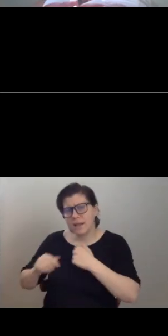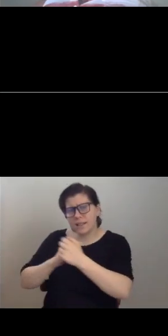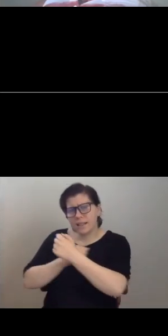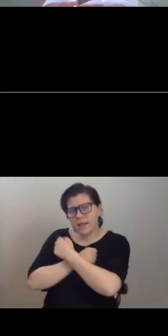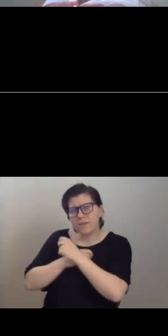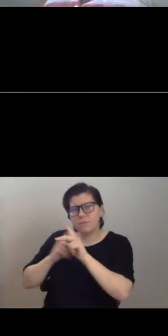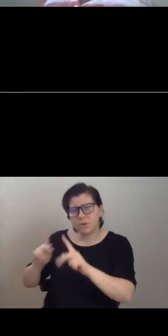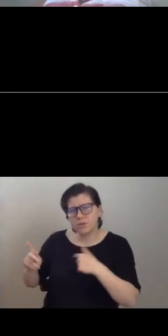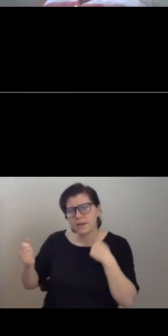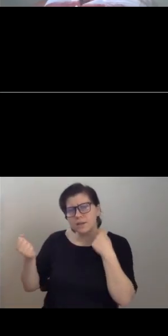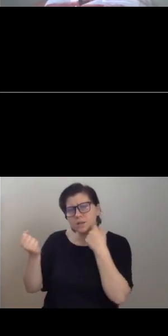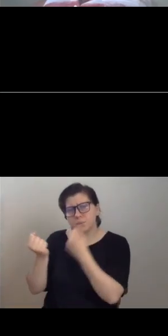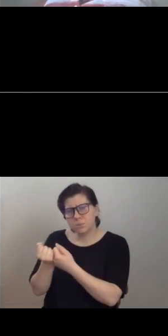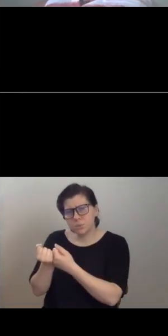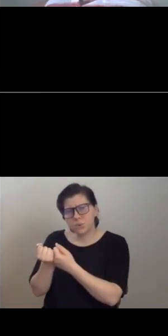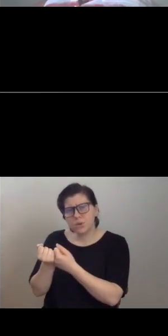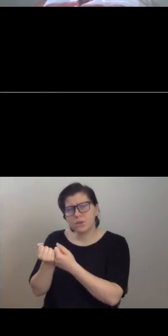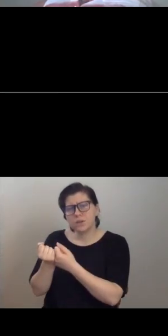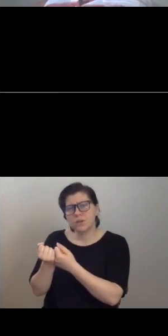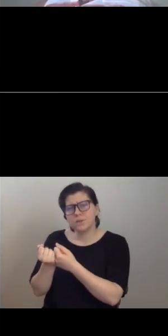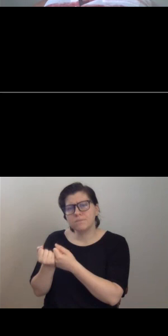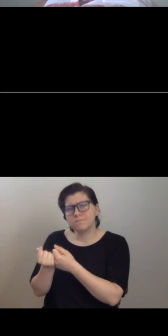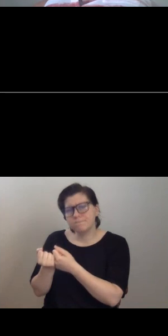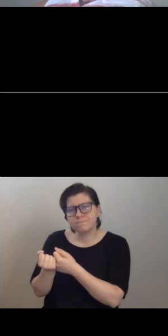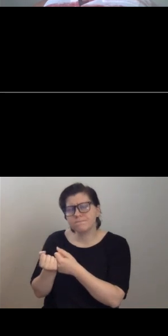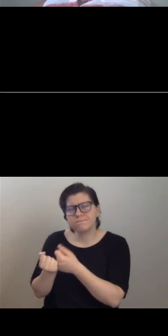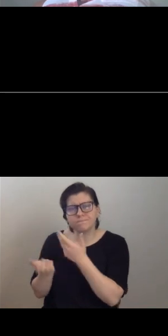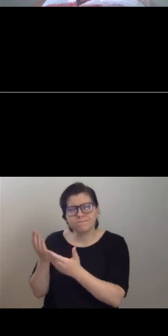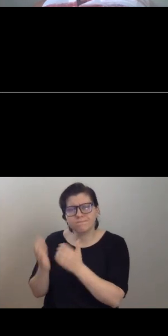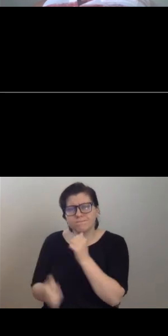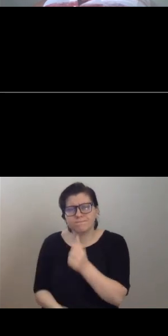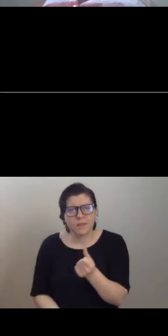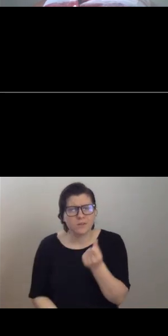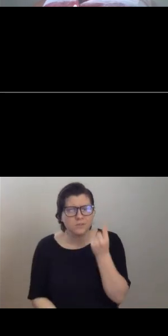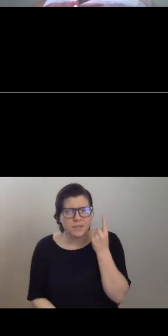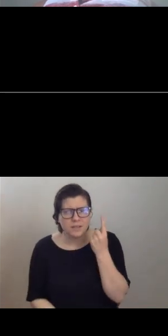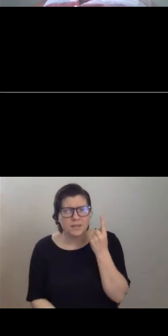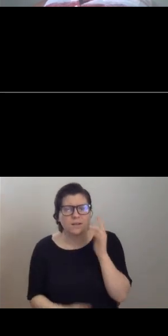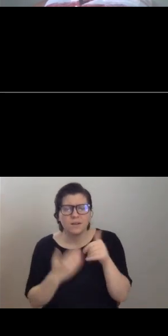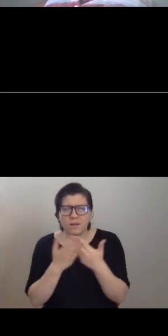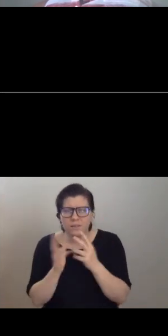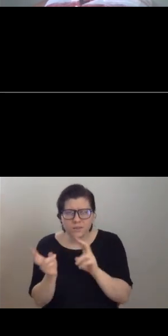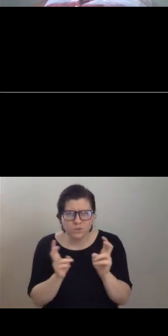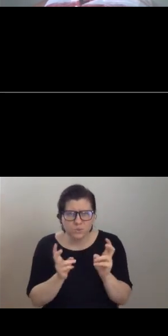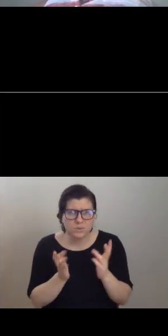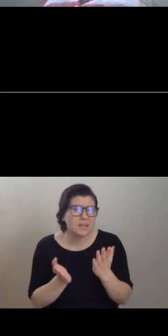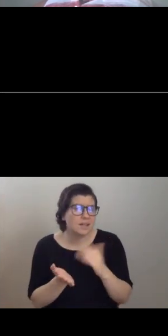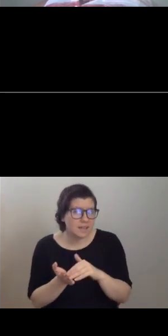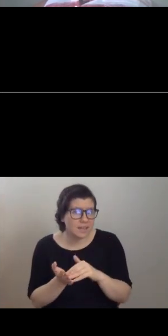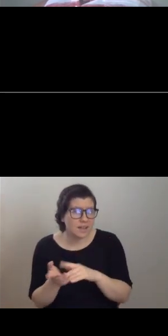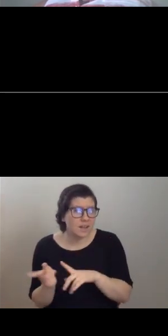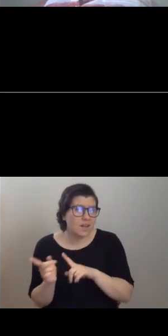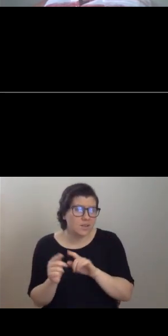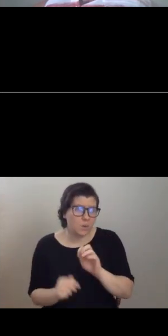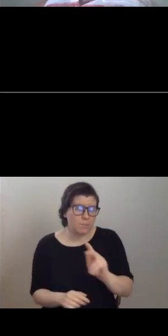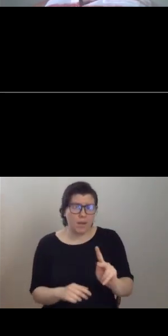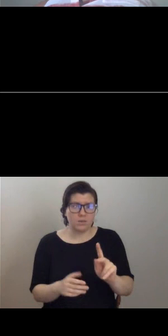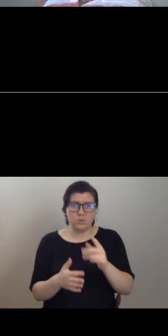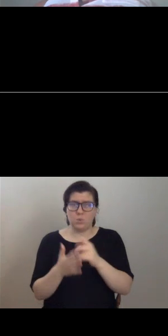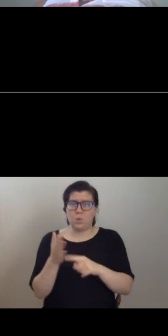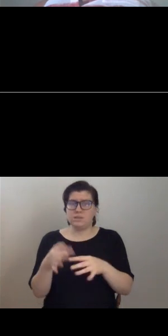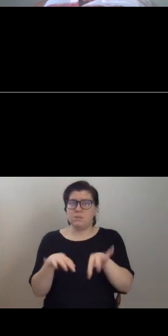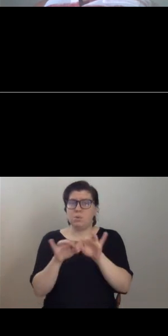support wouldn't really understand all the issues. Again, it's bringing it back to what's important to that